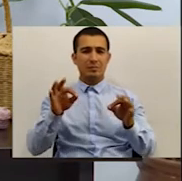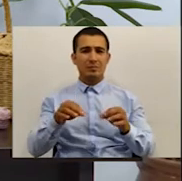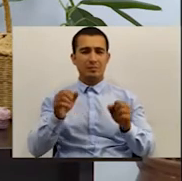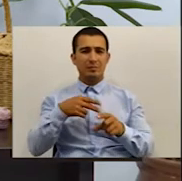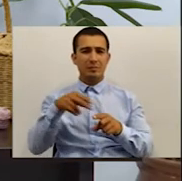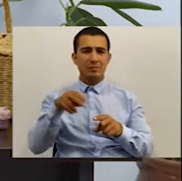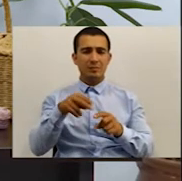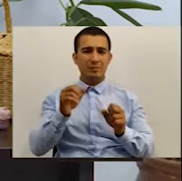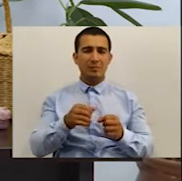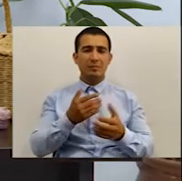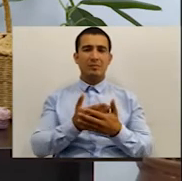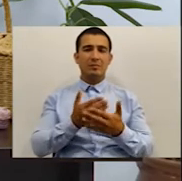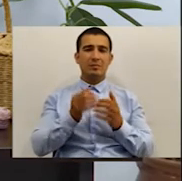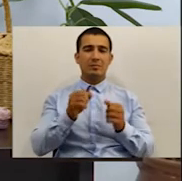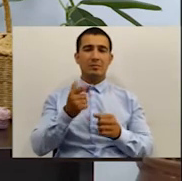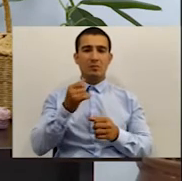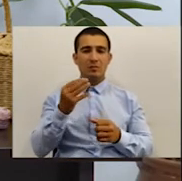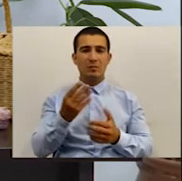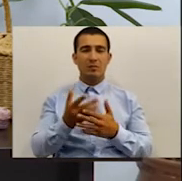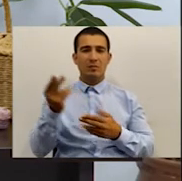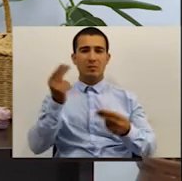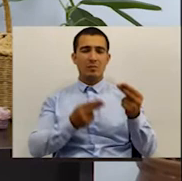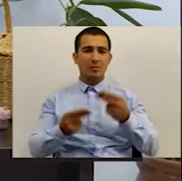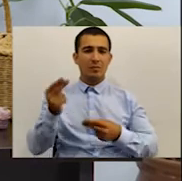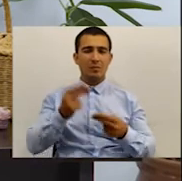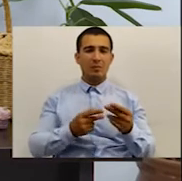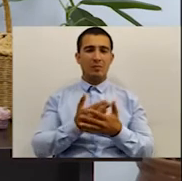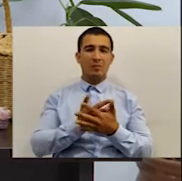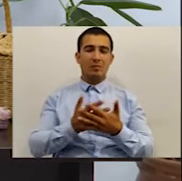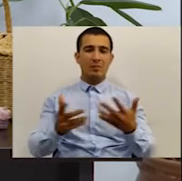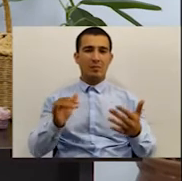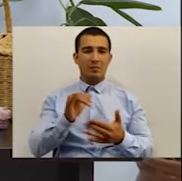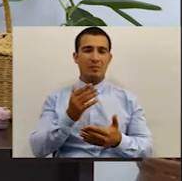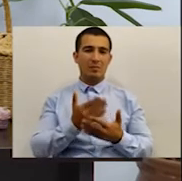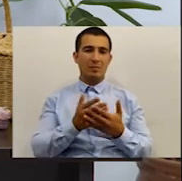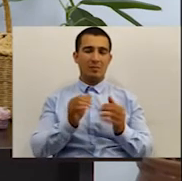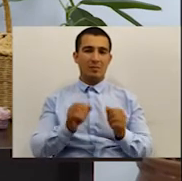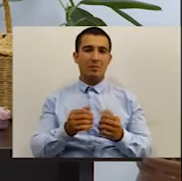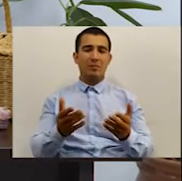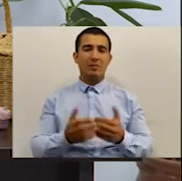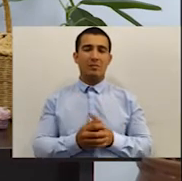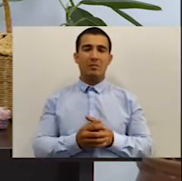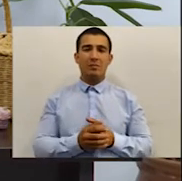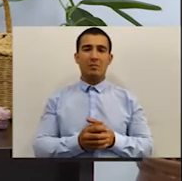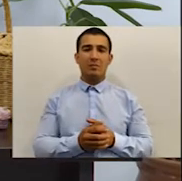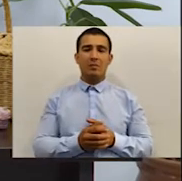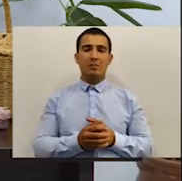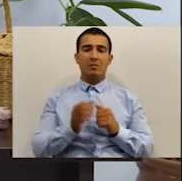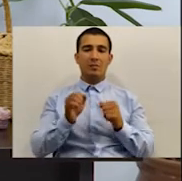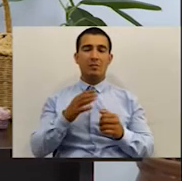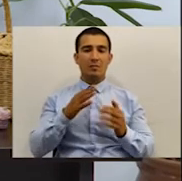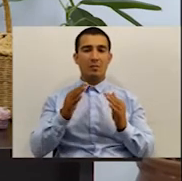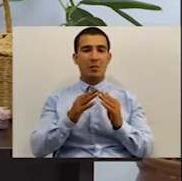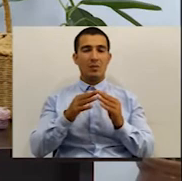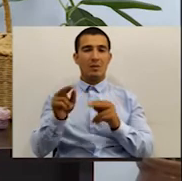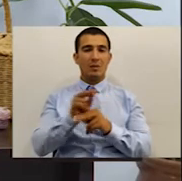bo'ladi. Kanselyarskiy, guash, akvarel, har xil bo'yolar bo'lishi mumkin. Keyin qurilish